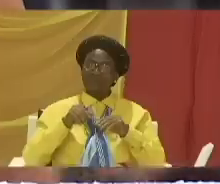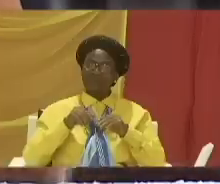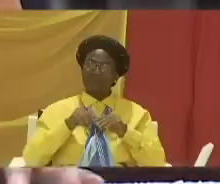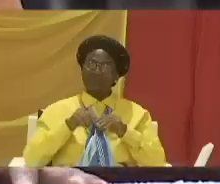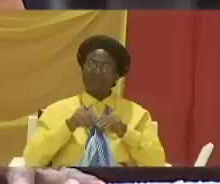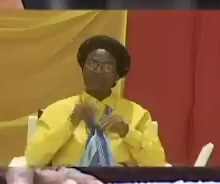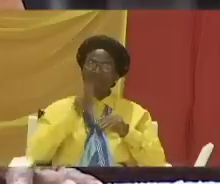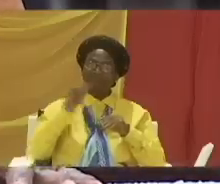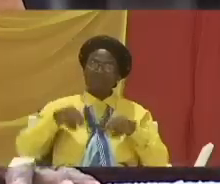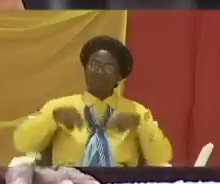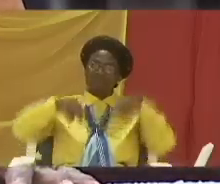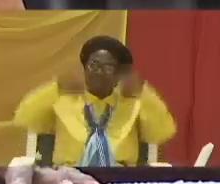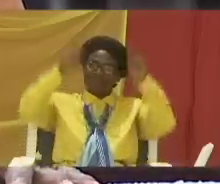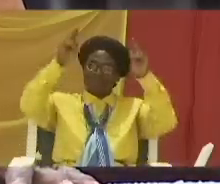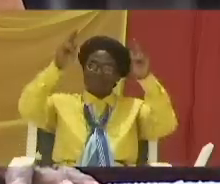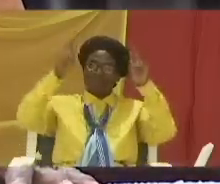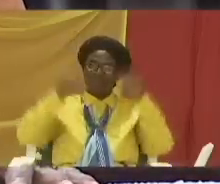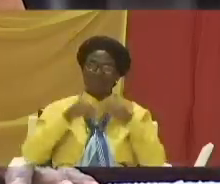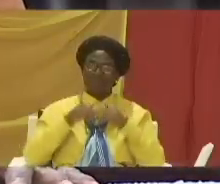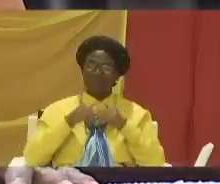is high.